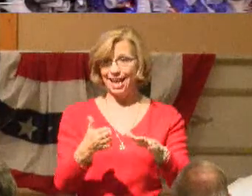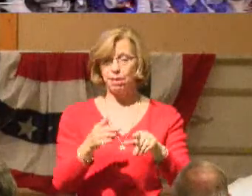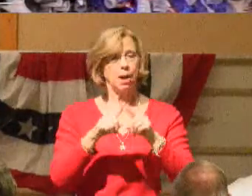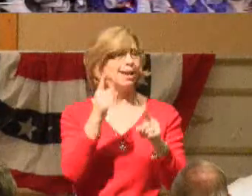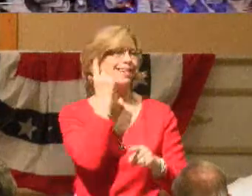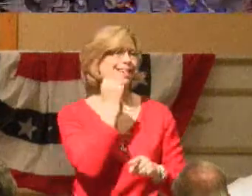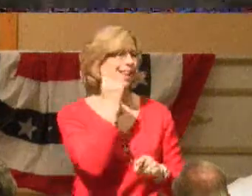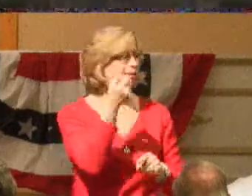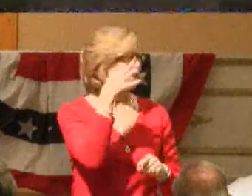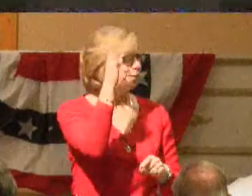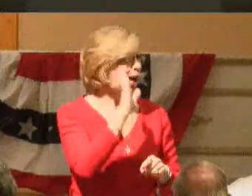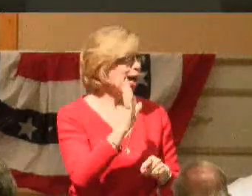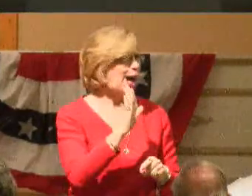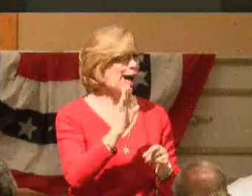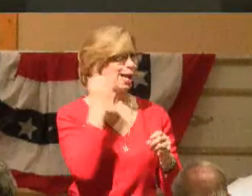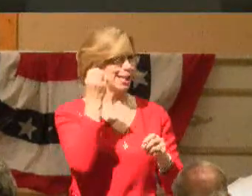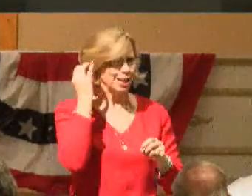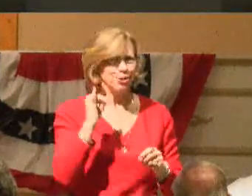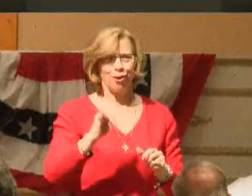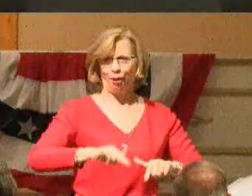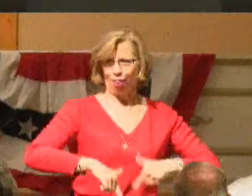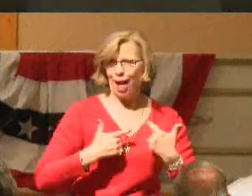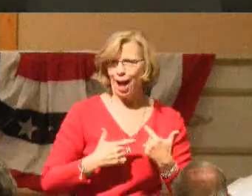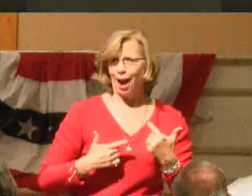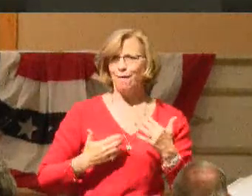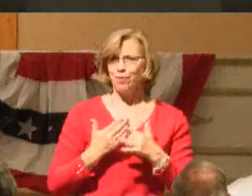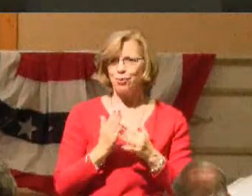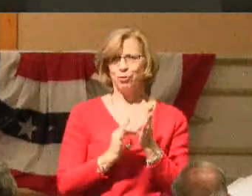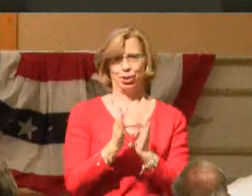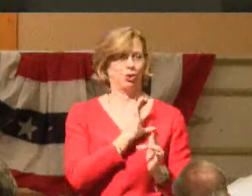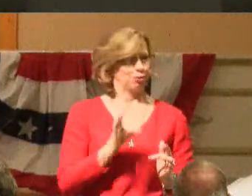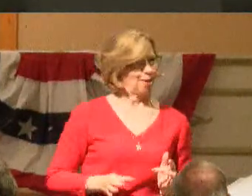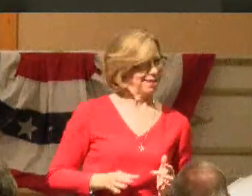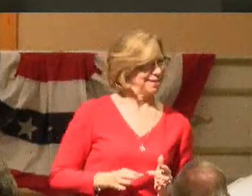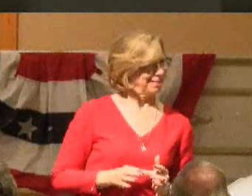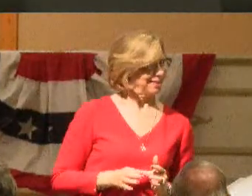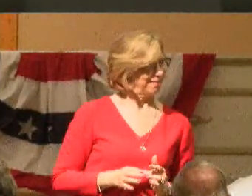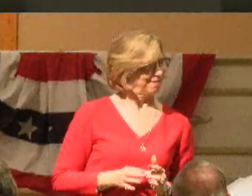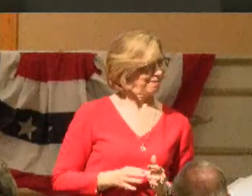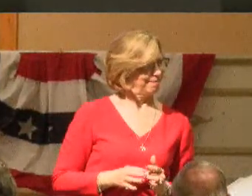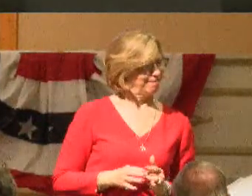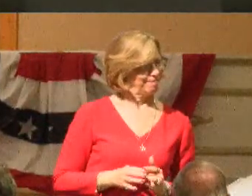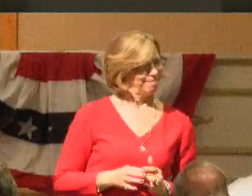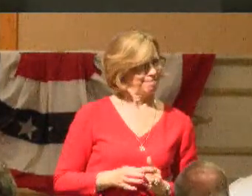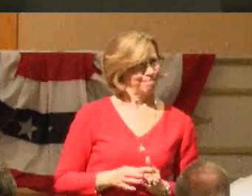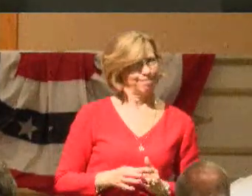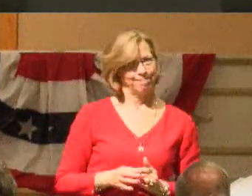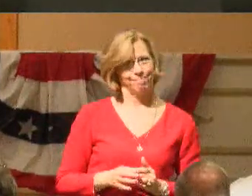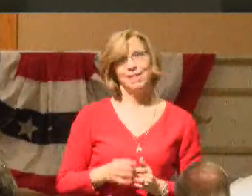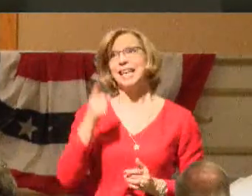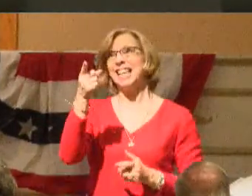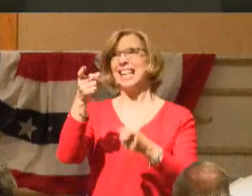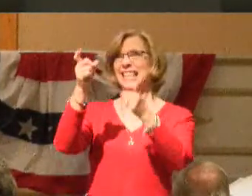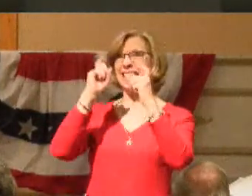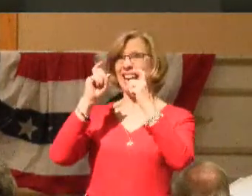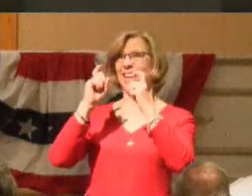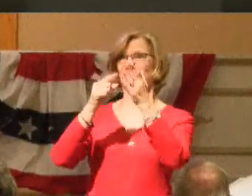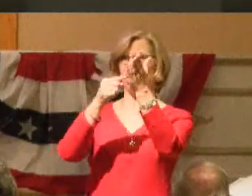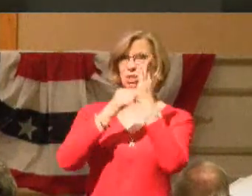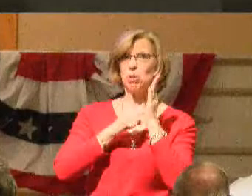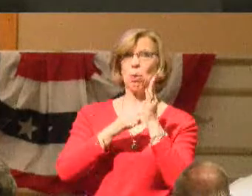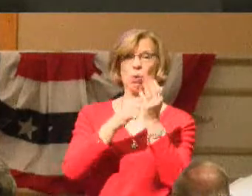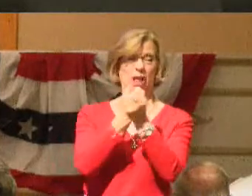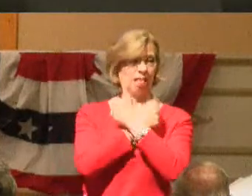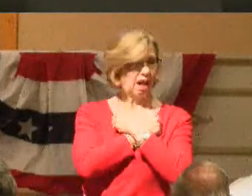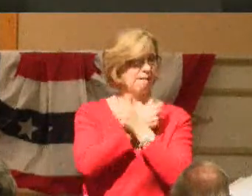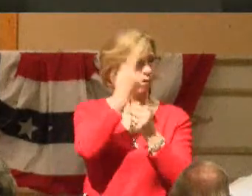God is eternal life for Jesus Christ our Lord, right? For he commendeth or demonstrated his love toward us, in that while we